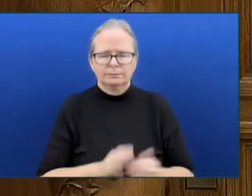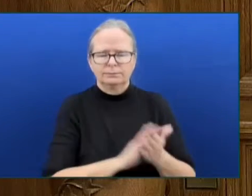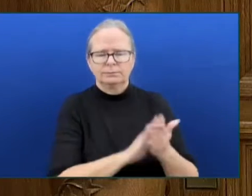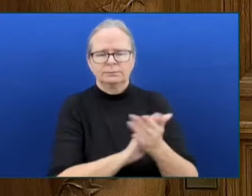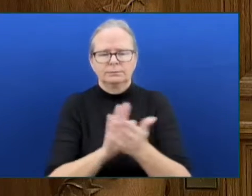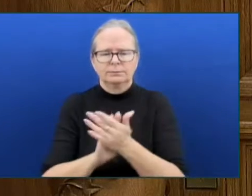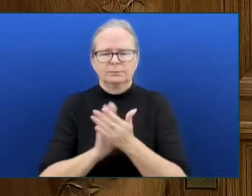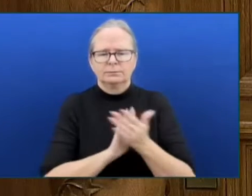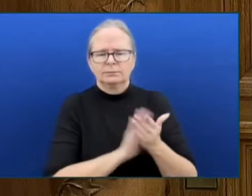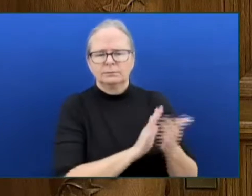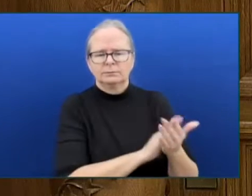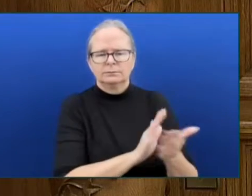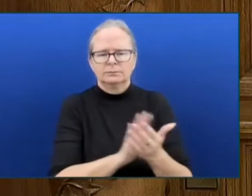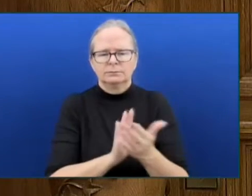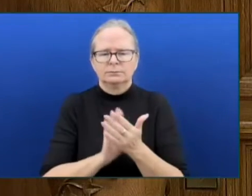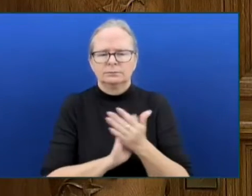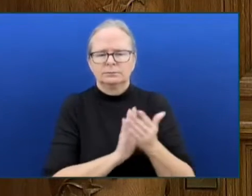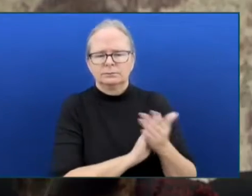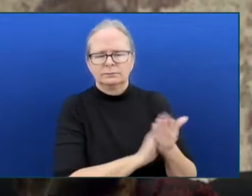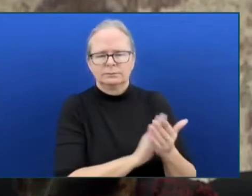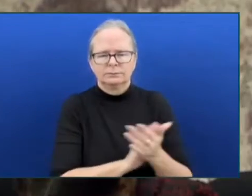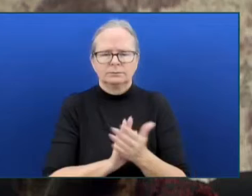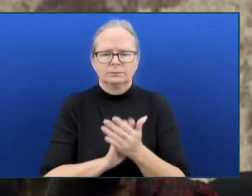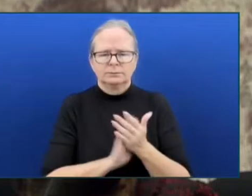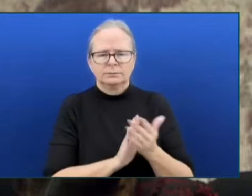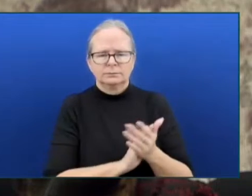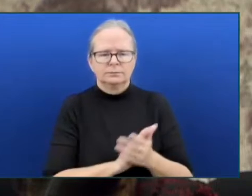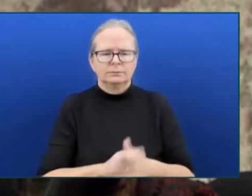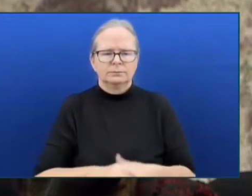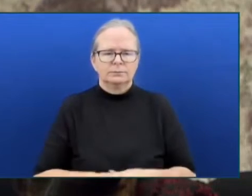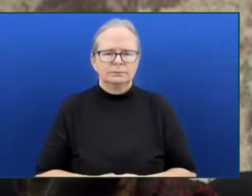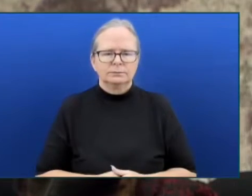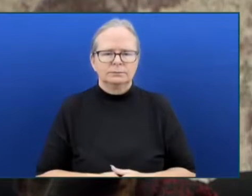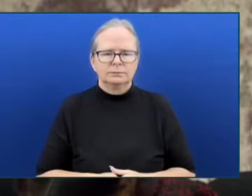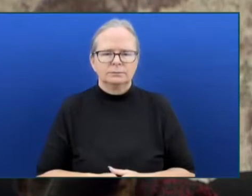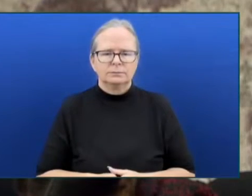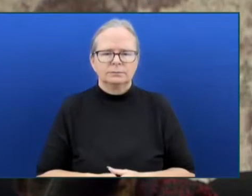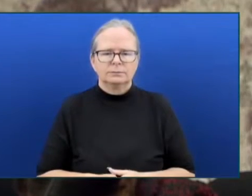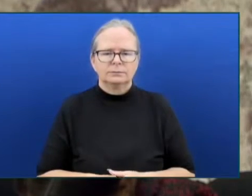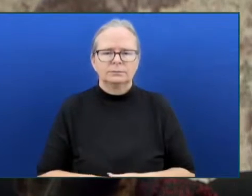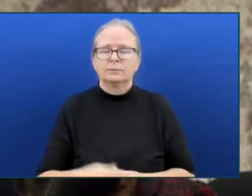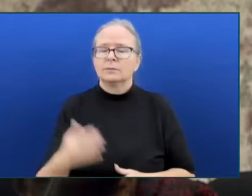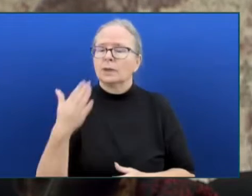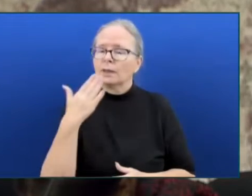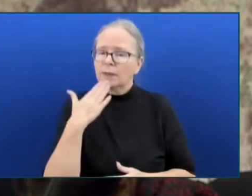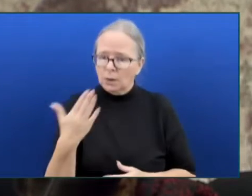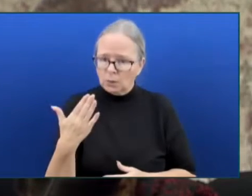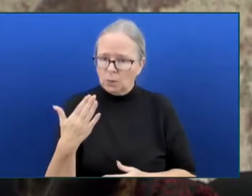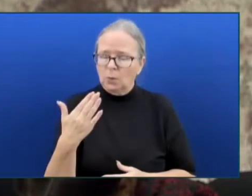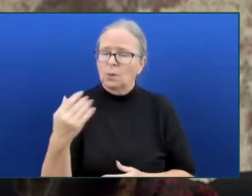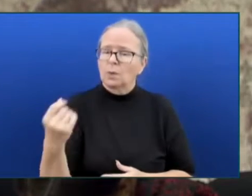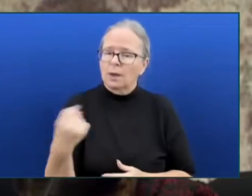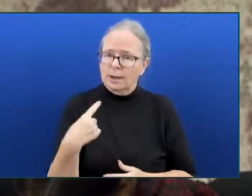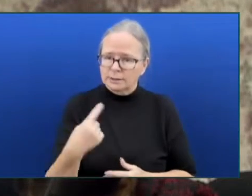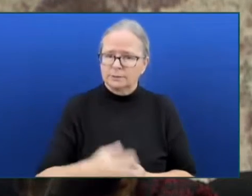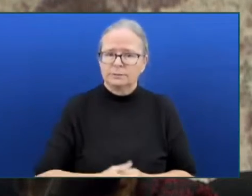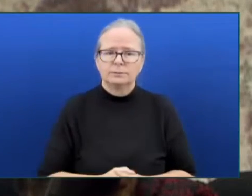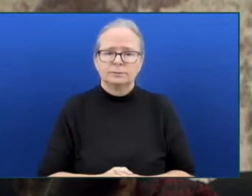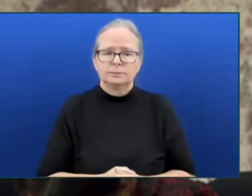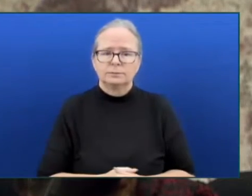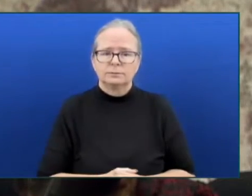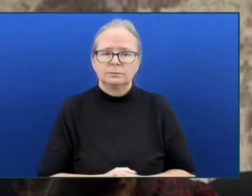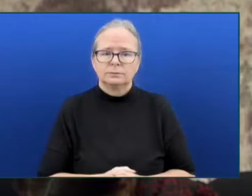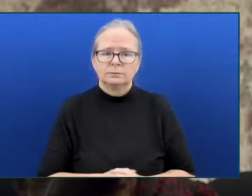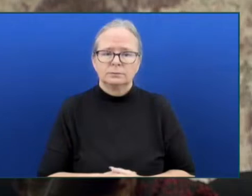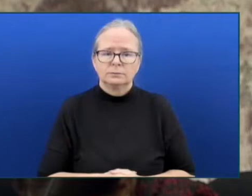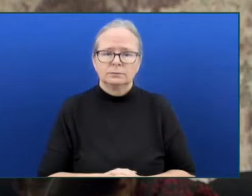Minister. Thank you, Honourable Speaker, and thank you to the member for the question. It is a very,